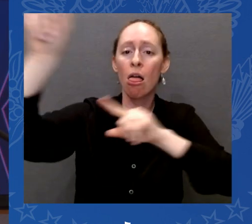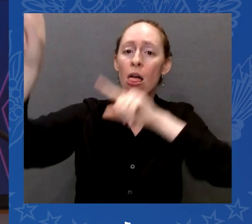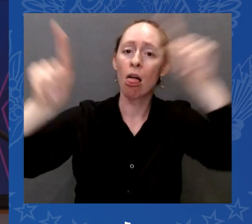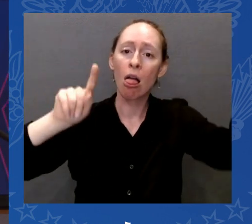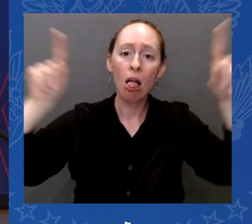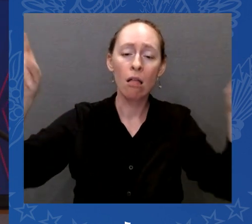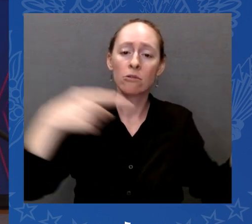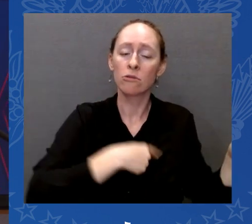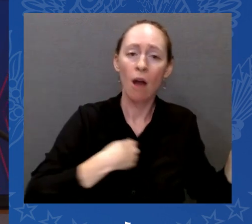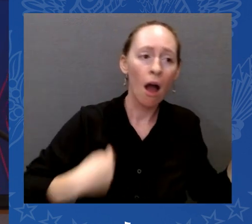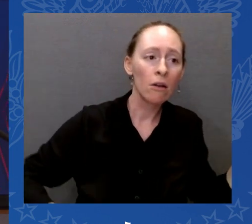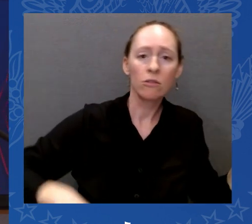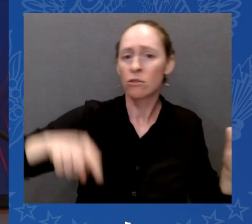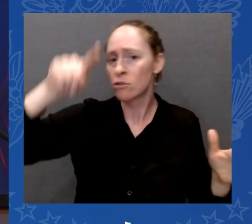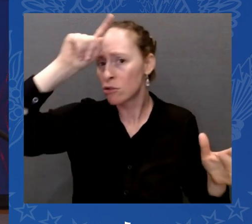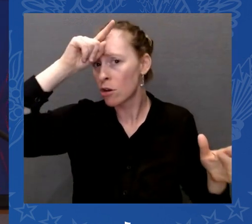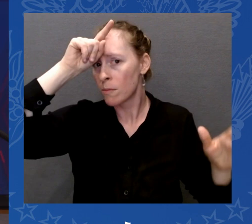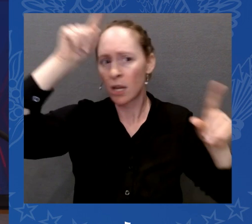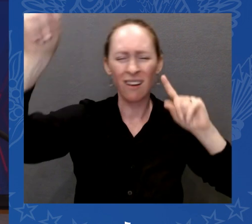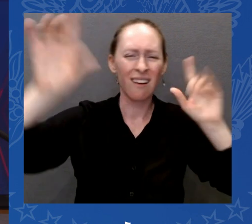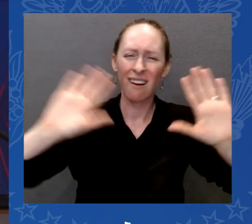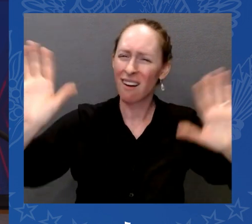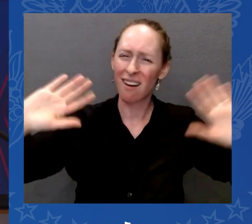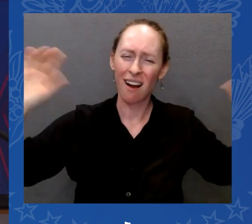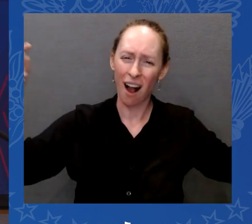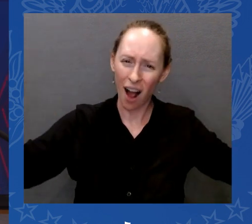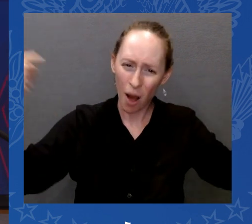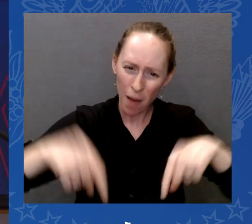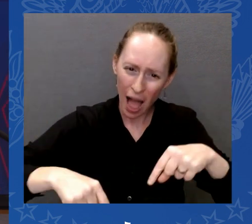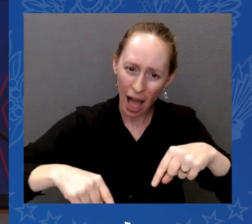all with union labor, plain and simple.